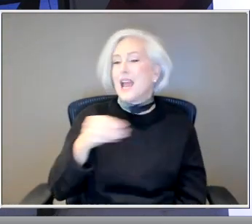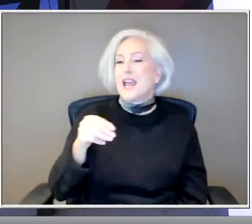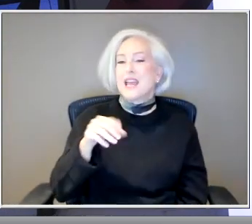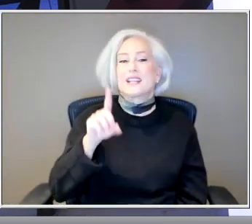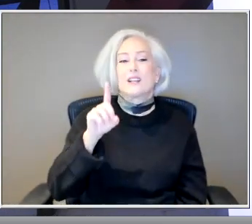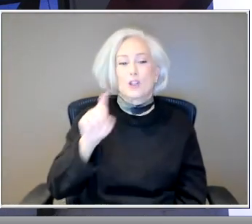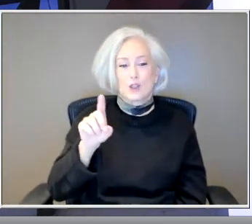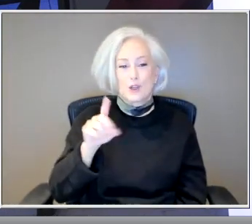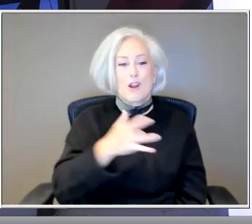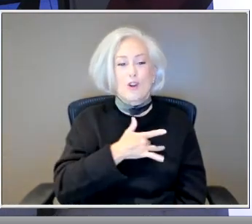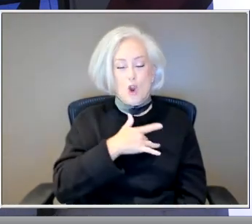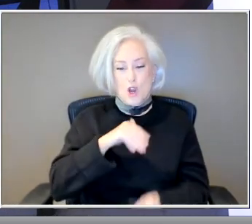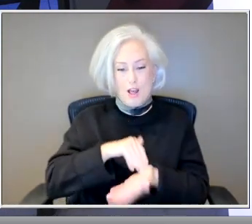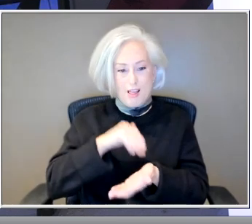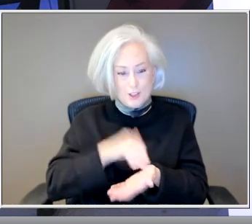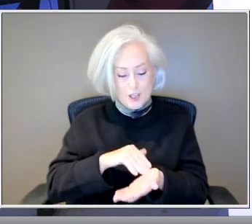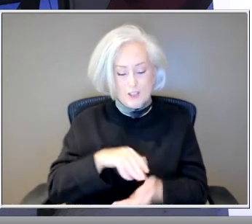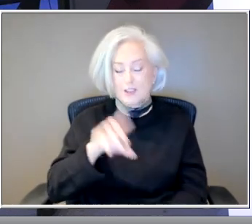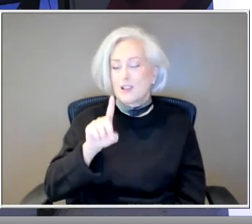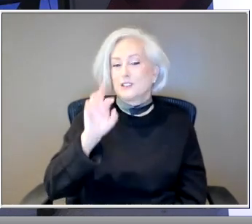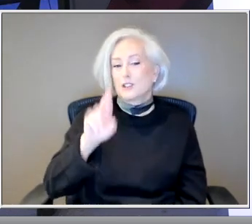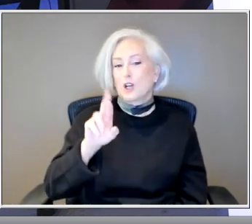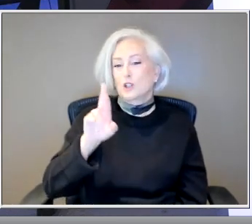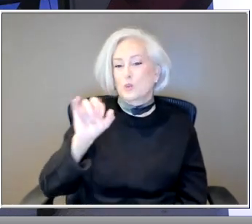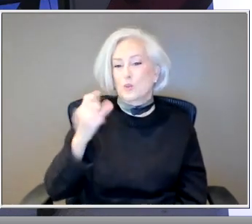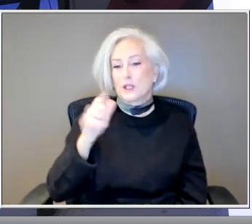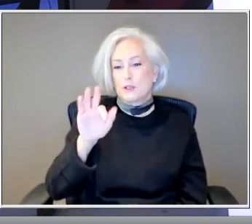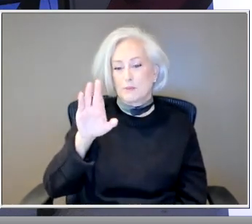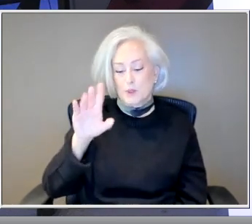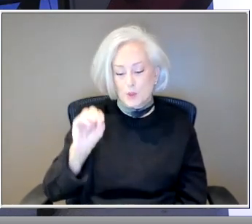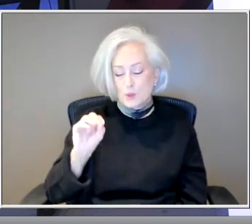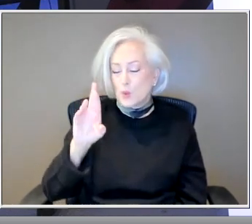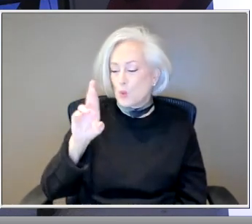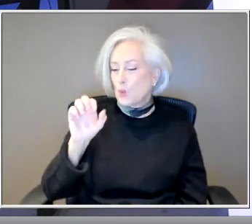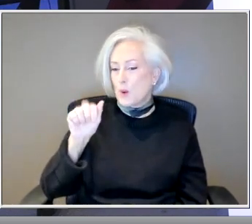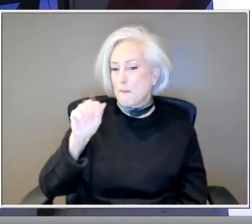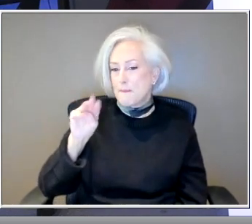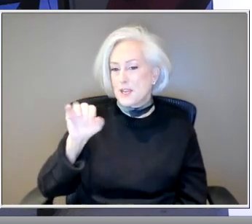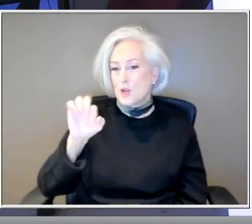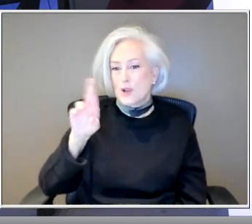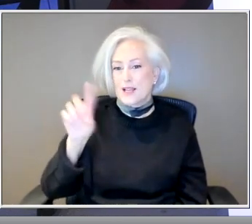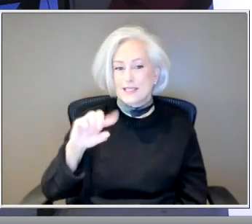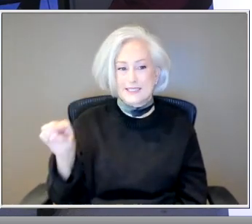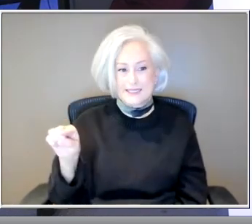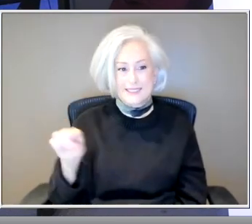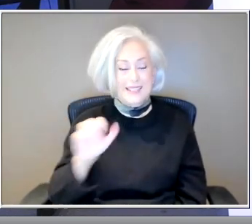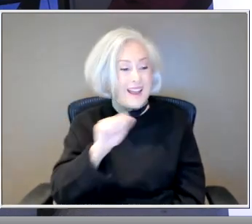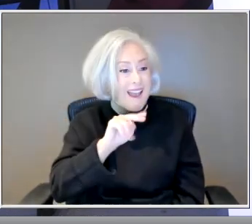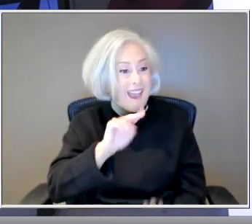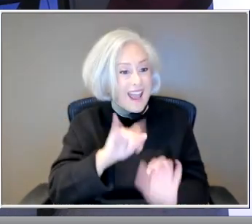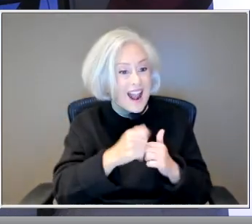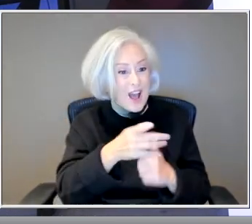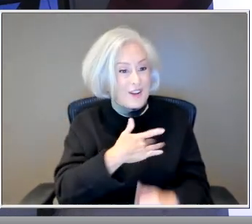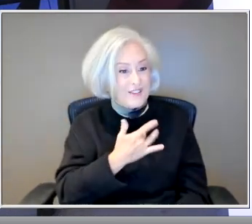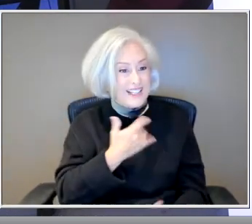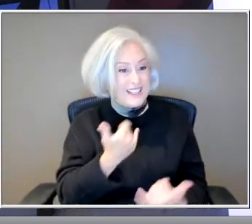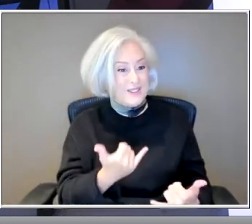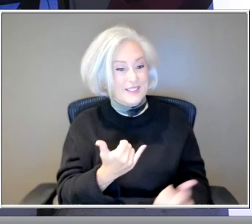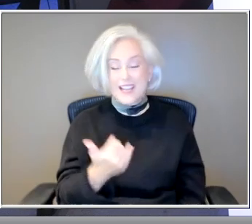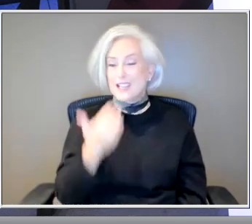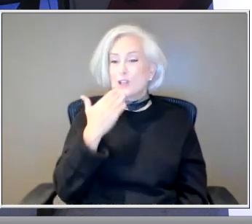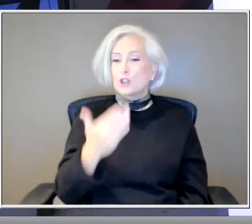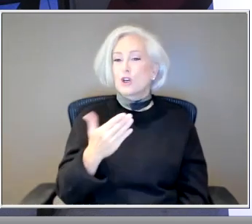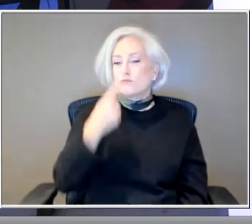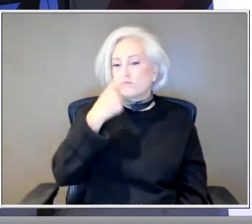you everyone for coming. And Ann, let me start with you. How are you feeling today? Really good. Good. Kind of walk us a little through